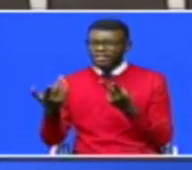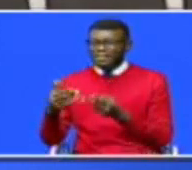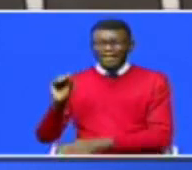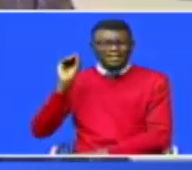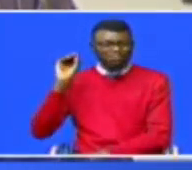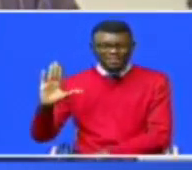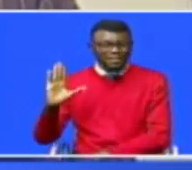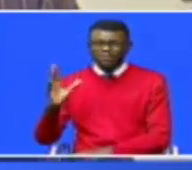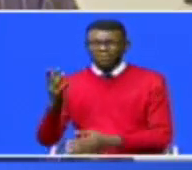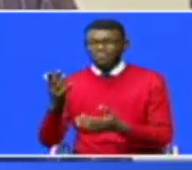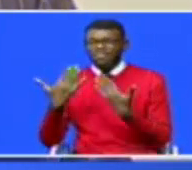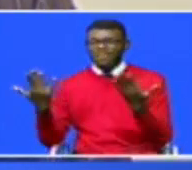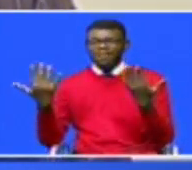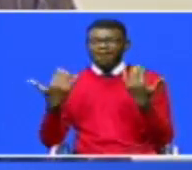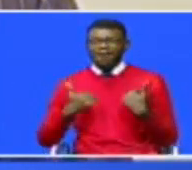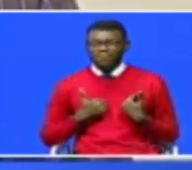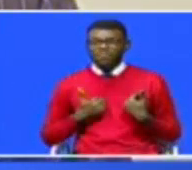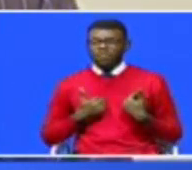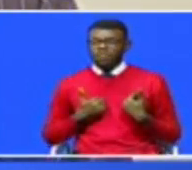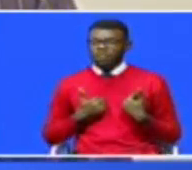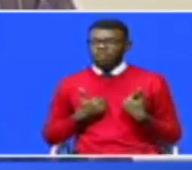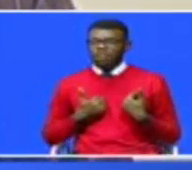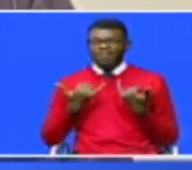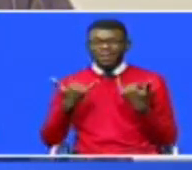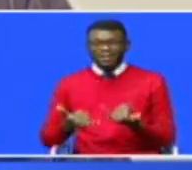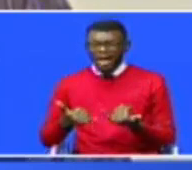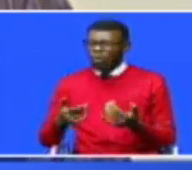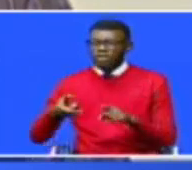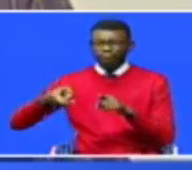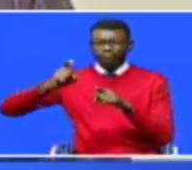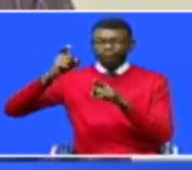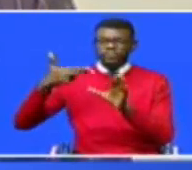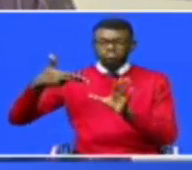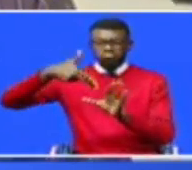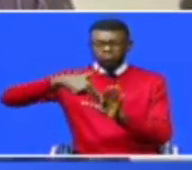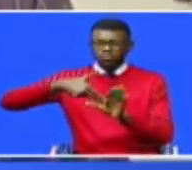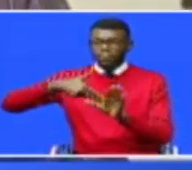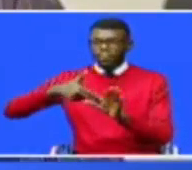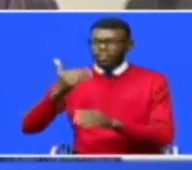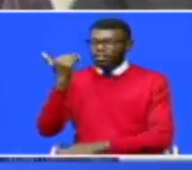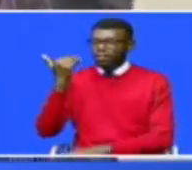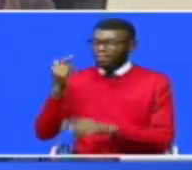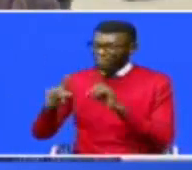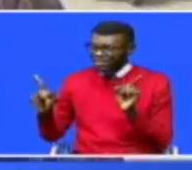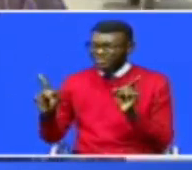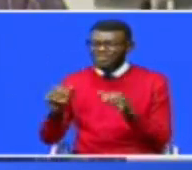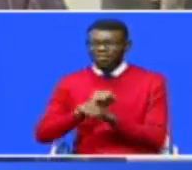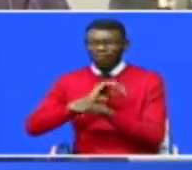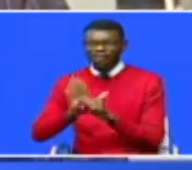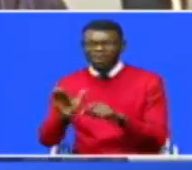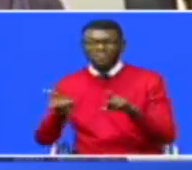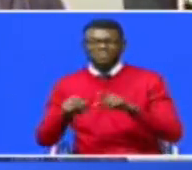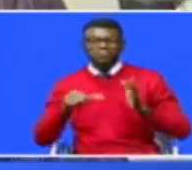the products. With the shooting up of the petroleum products prices, coupled with the effects of the ongoing